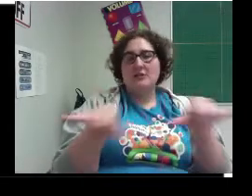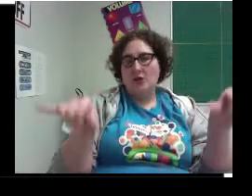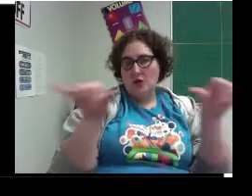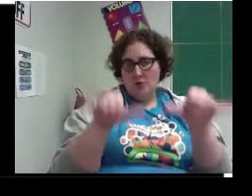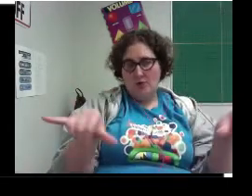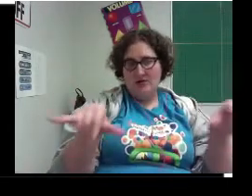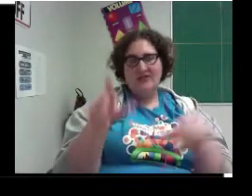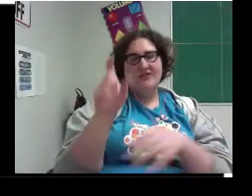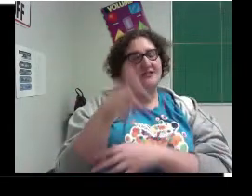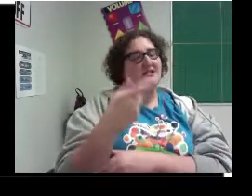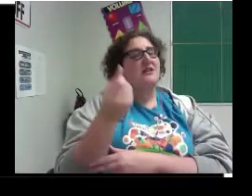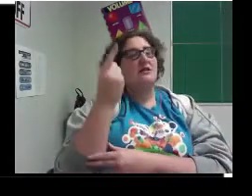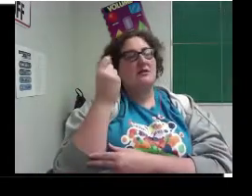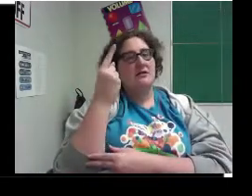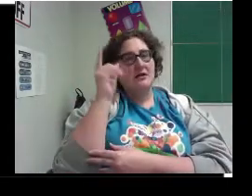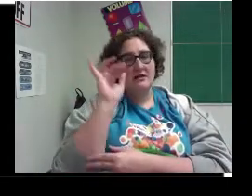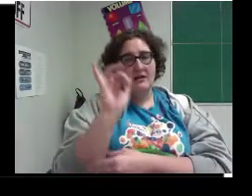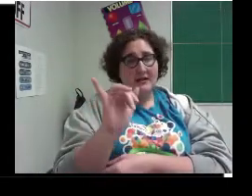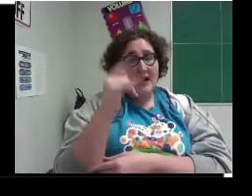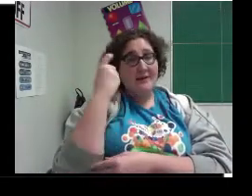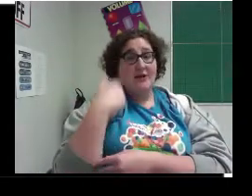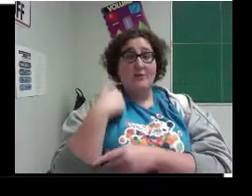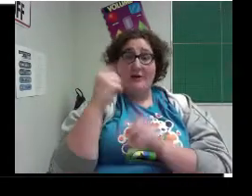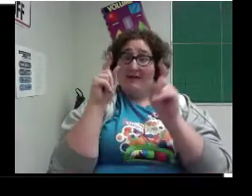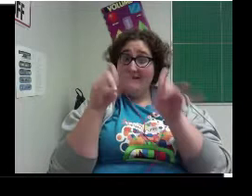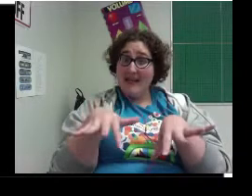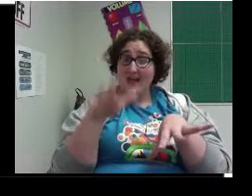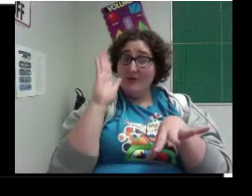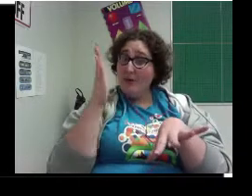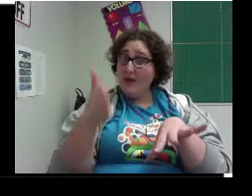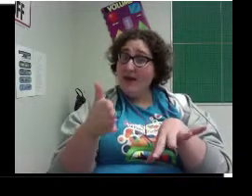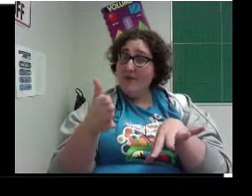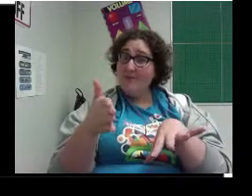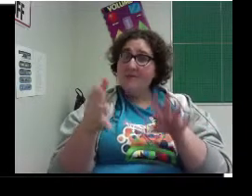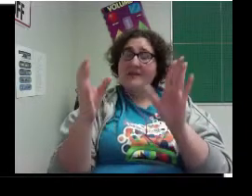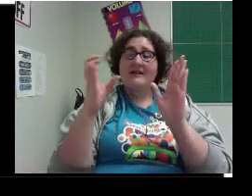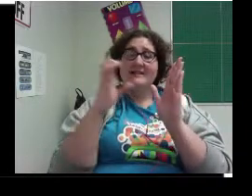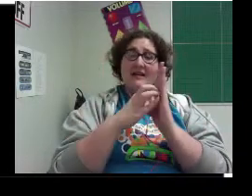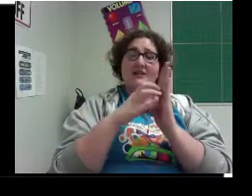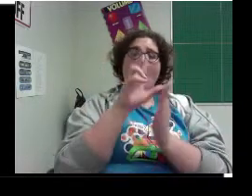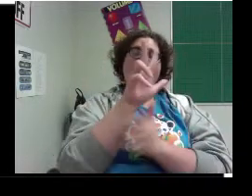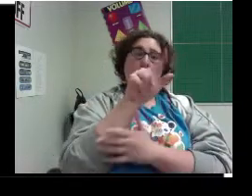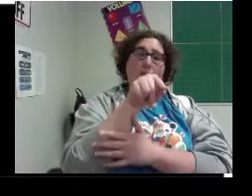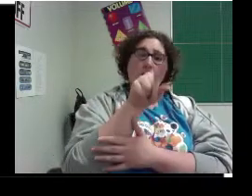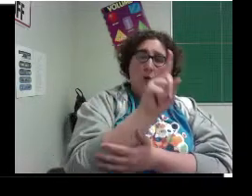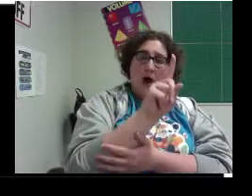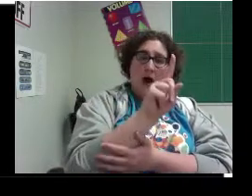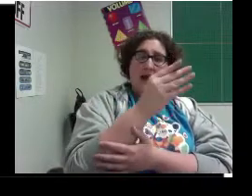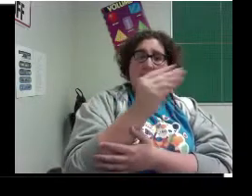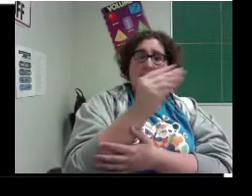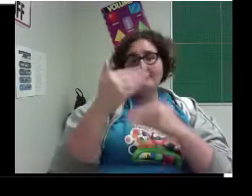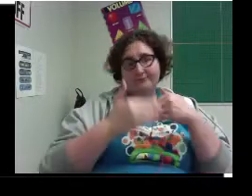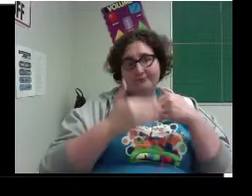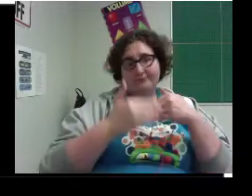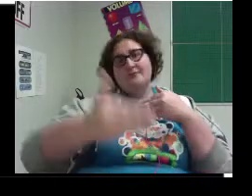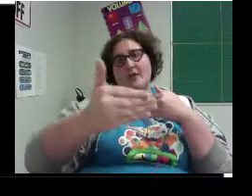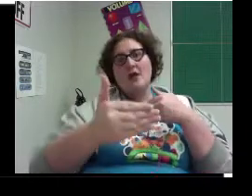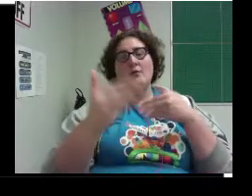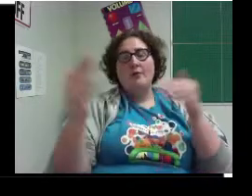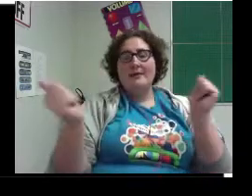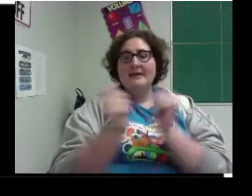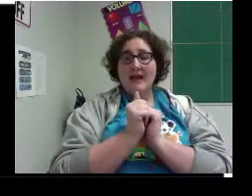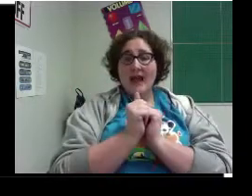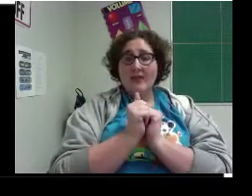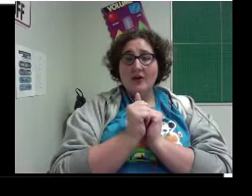want you to make the distinction, because when you go to take a test on this, section 3.1 and here on out will all be thrown